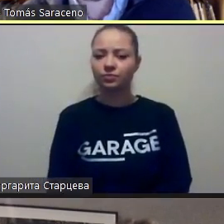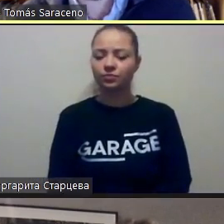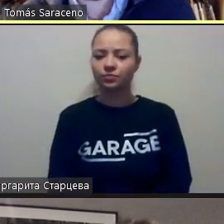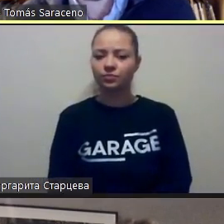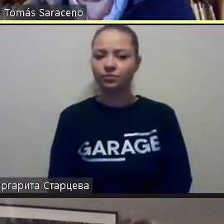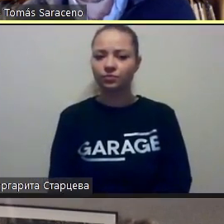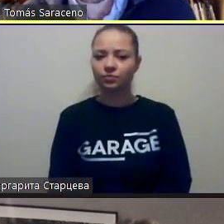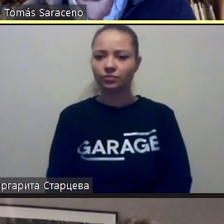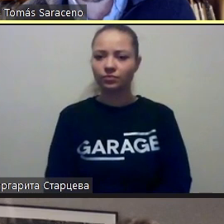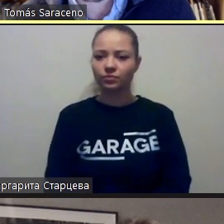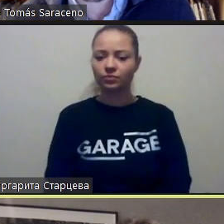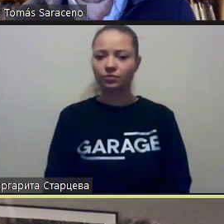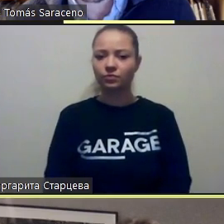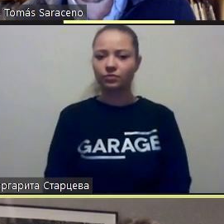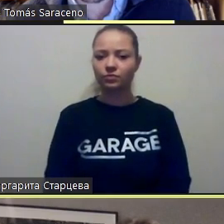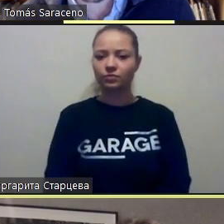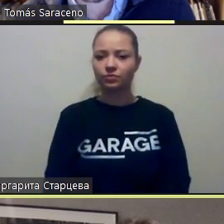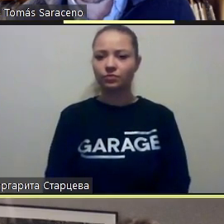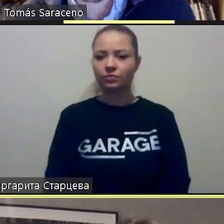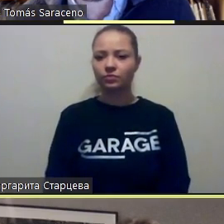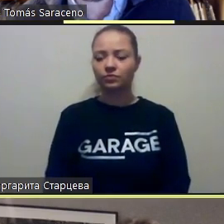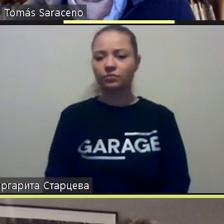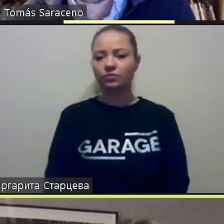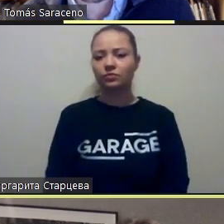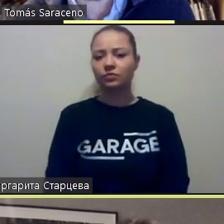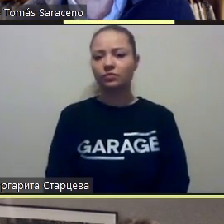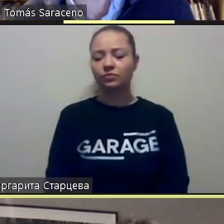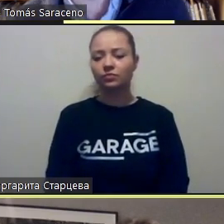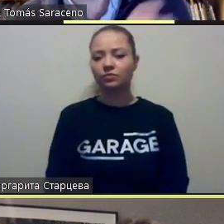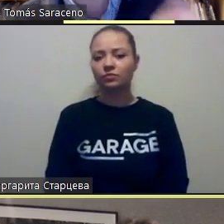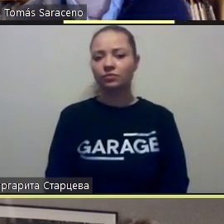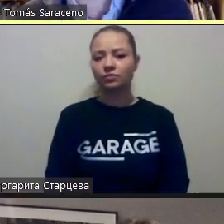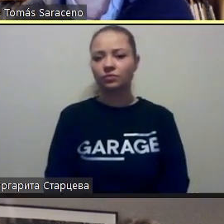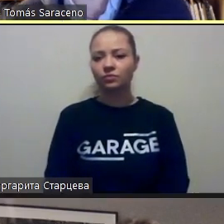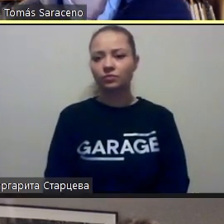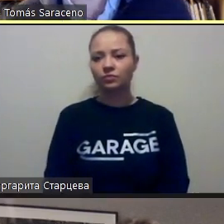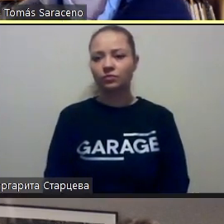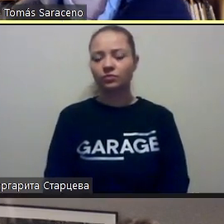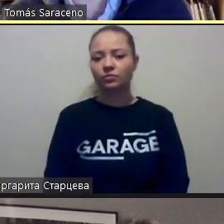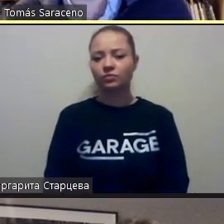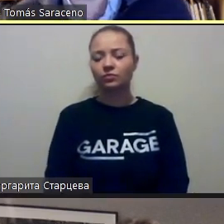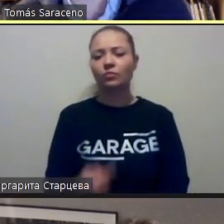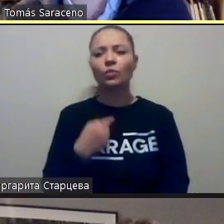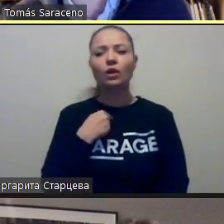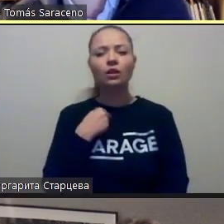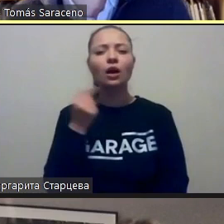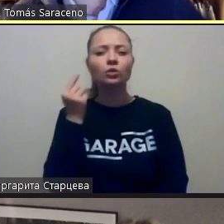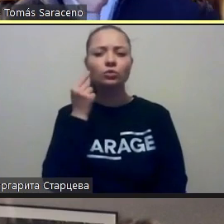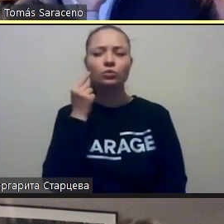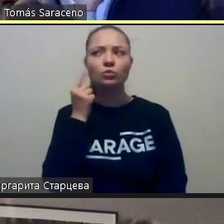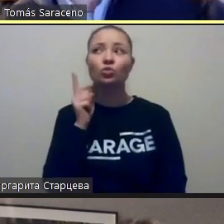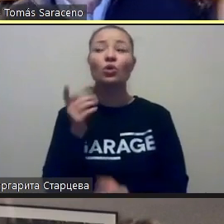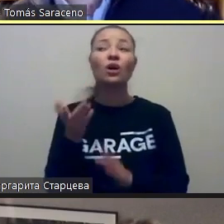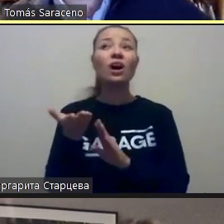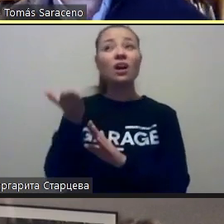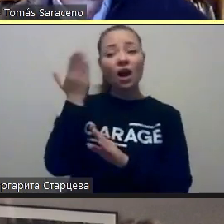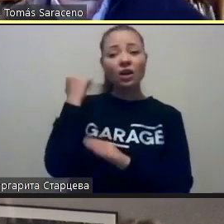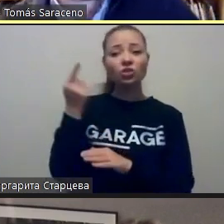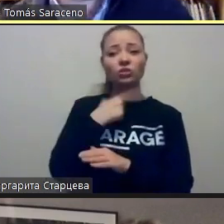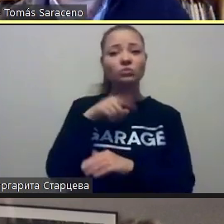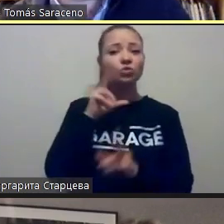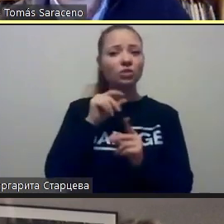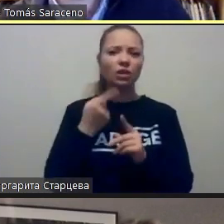Well, I think so. It used to be a long time, each epoch usually it